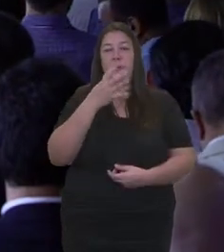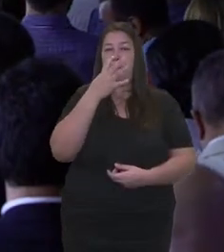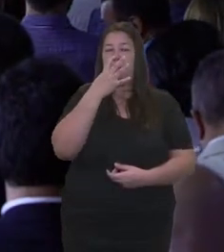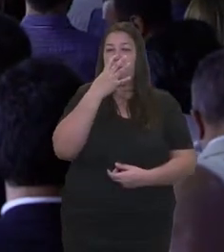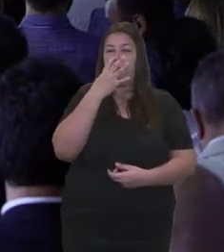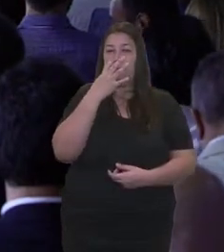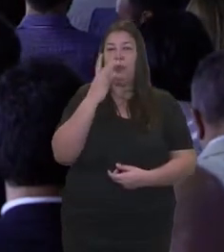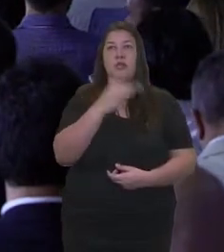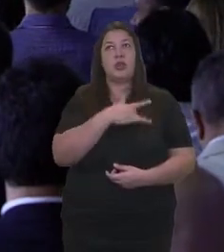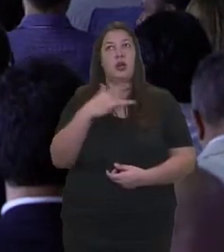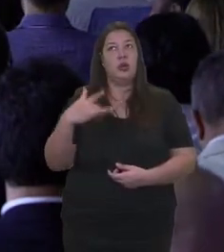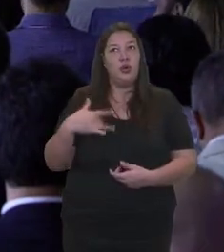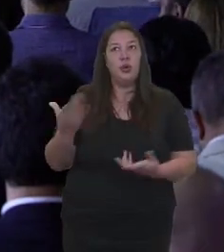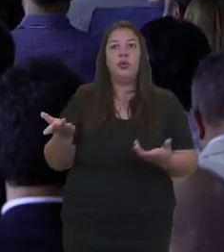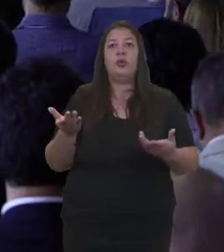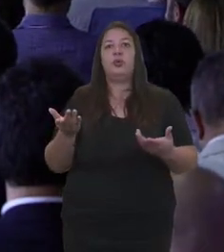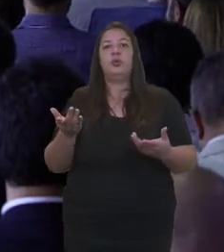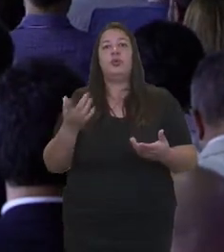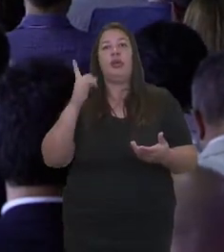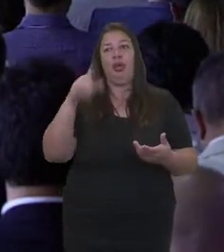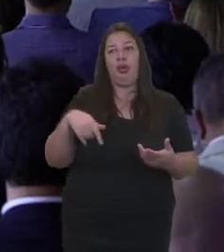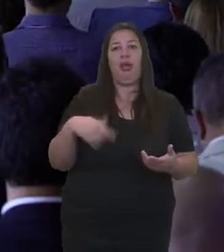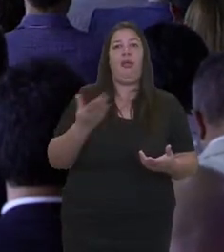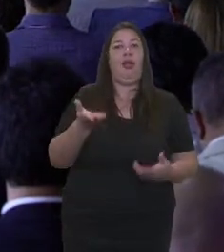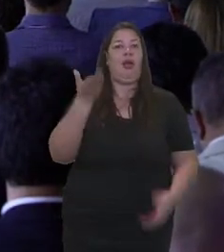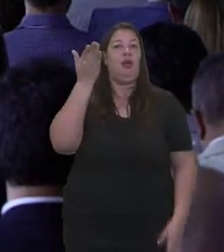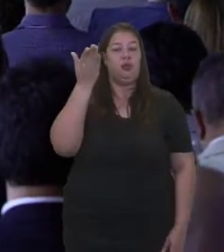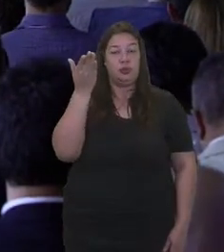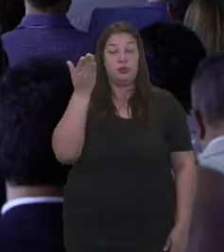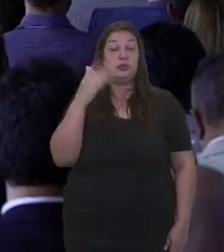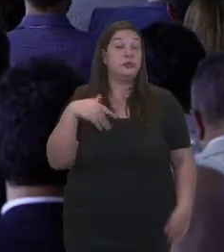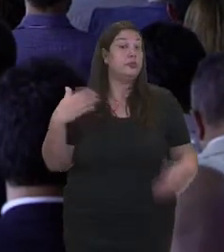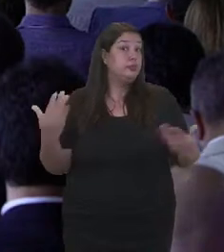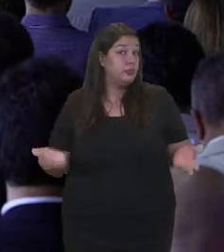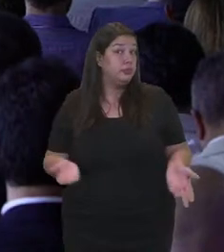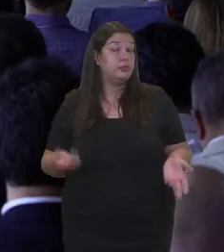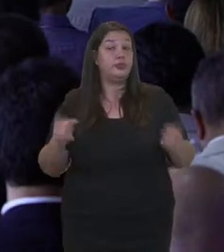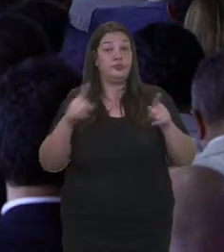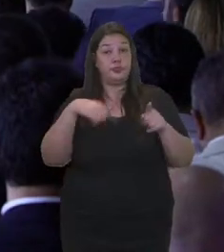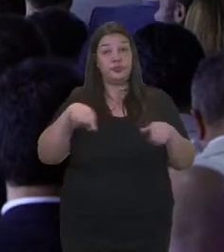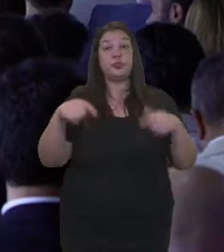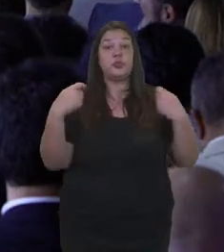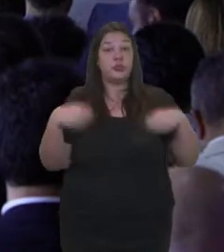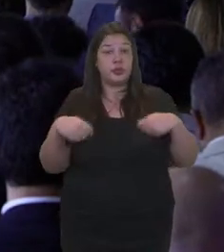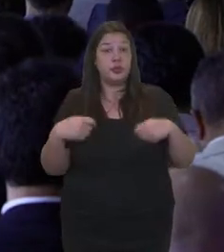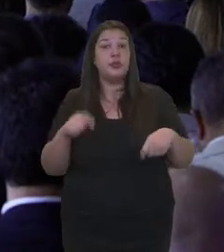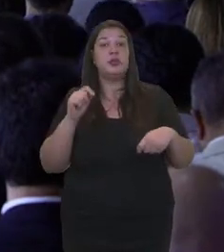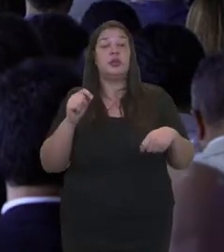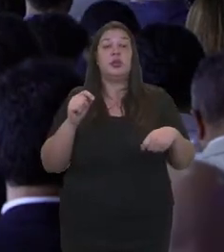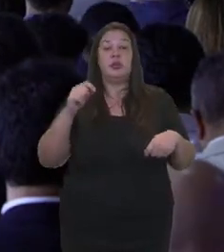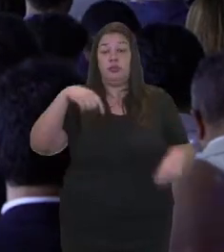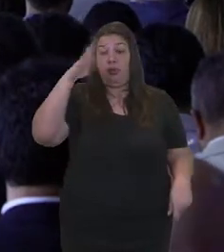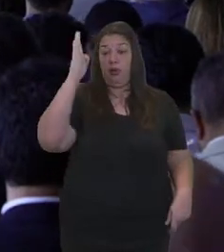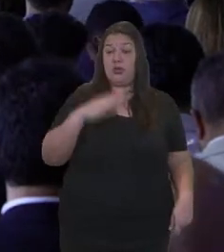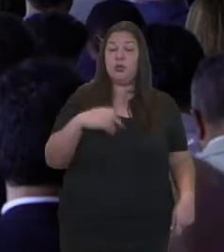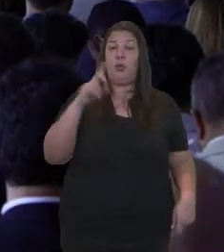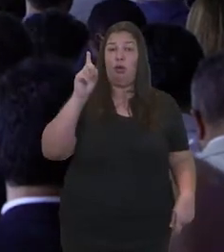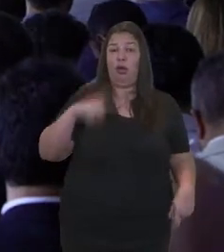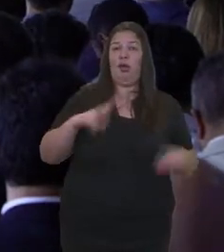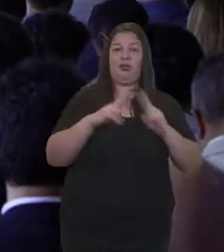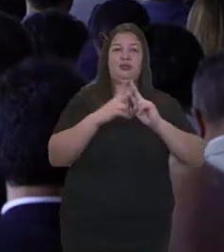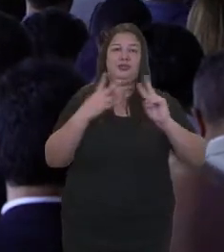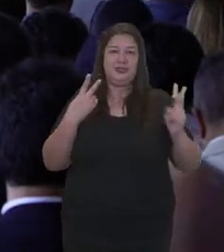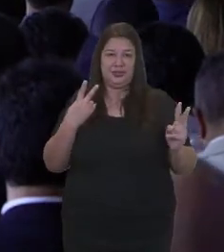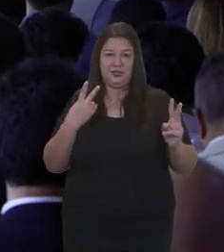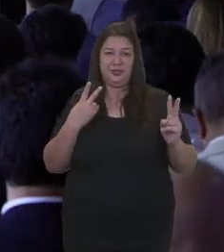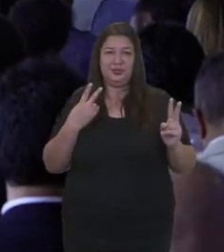The daily use by in banks and health is very high. So we can say that Brazil is a